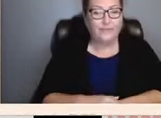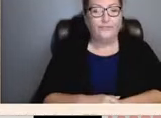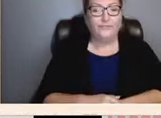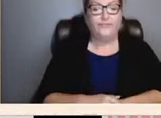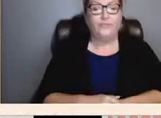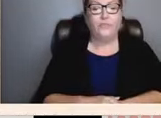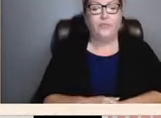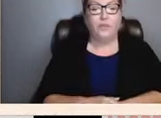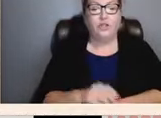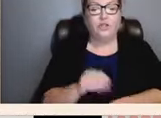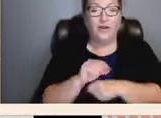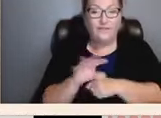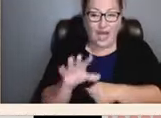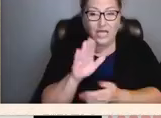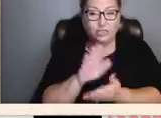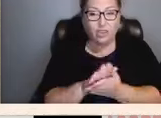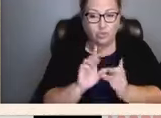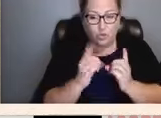the school district.